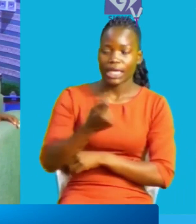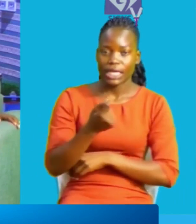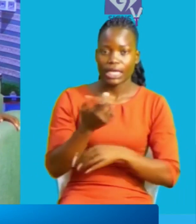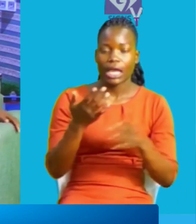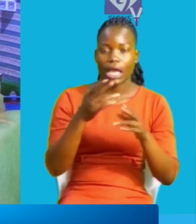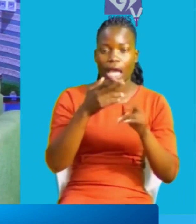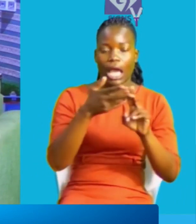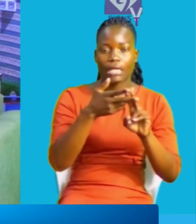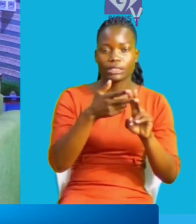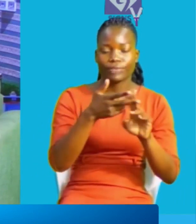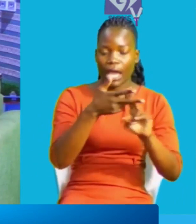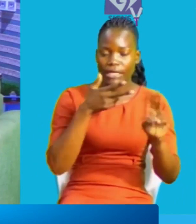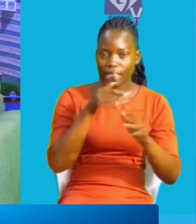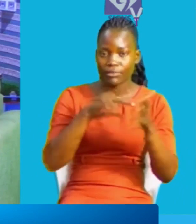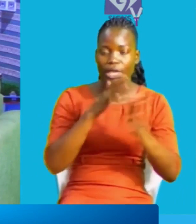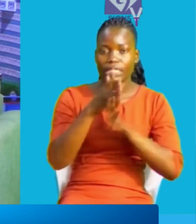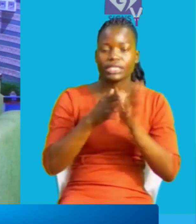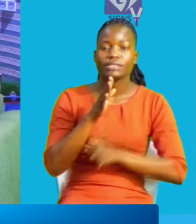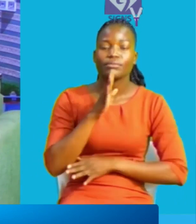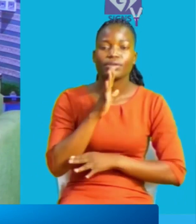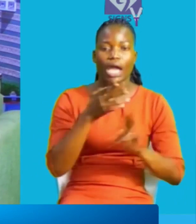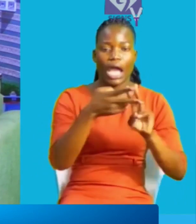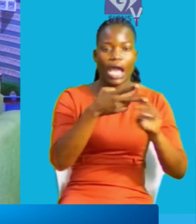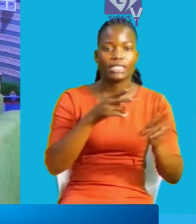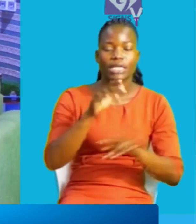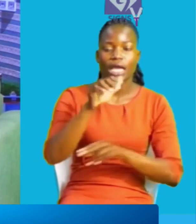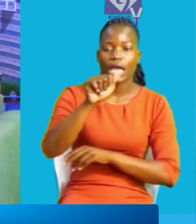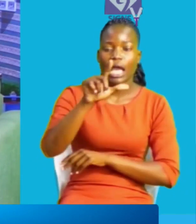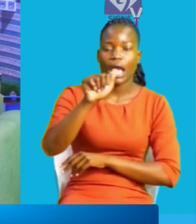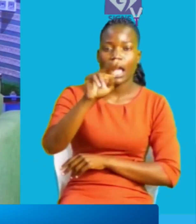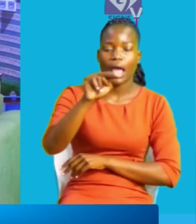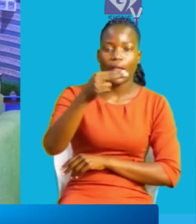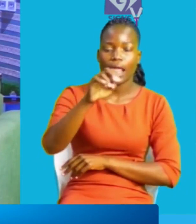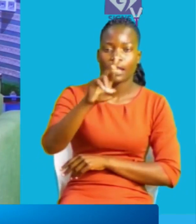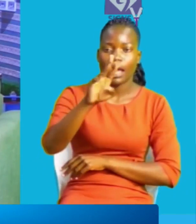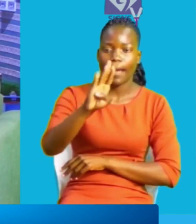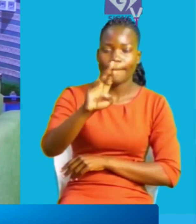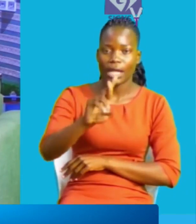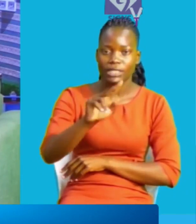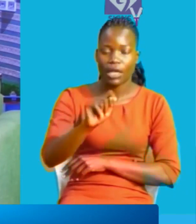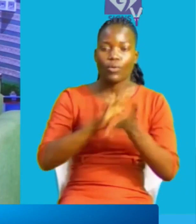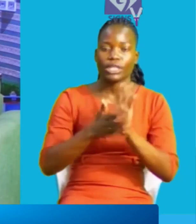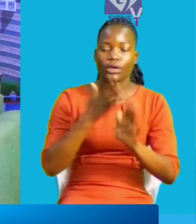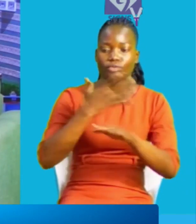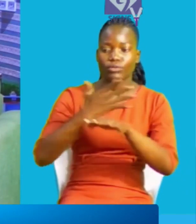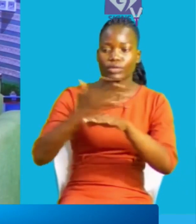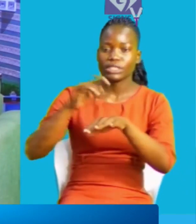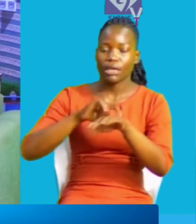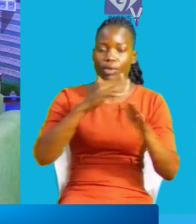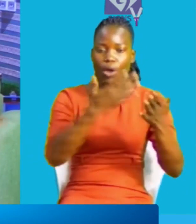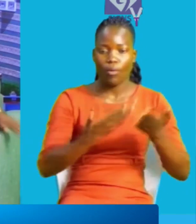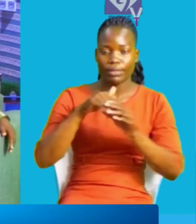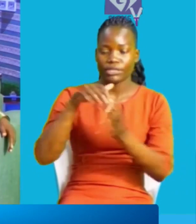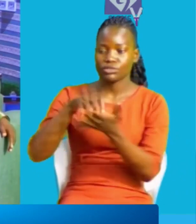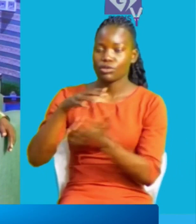the Alan Hubbard, hashtag ZA, hashtag Science Breakfast, hashtag the Alan Hubbard. Without further ado, karibu sana studio,